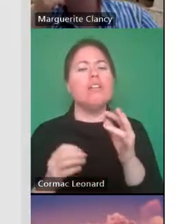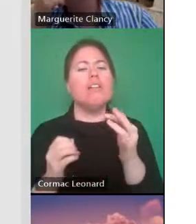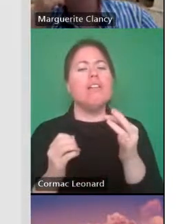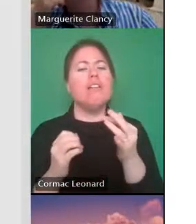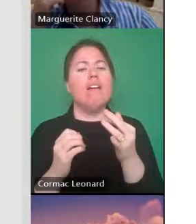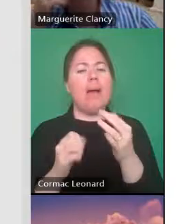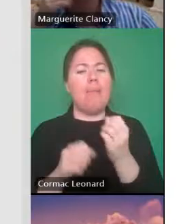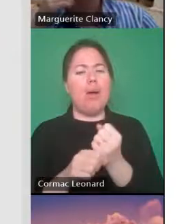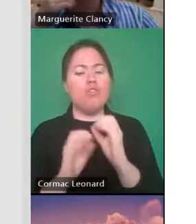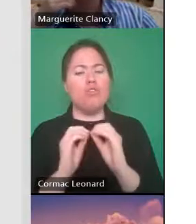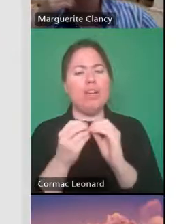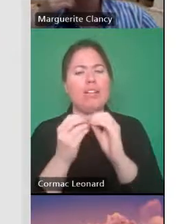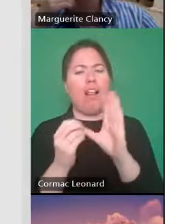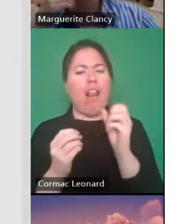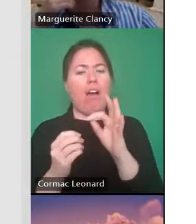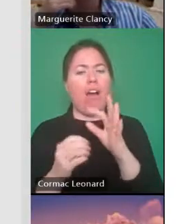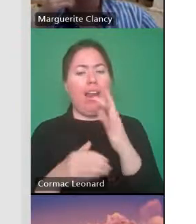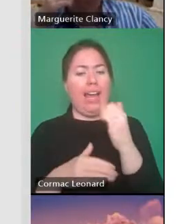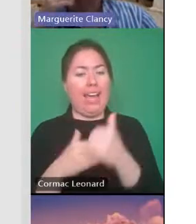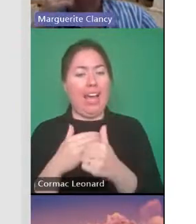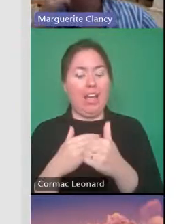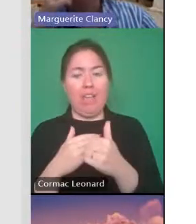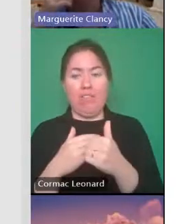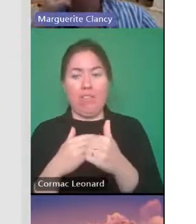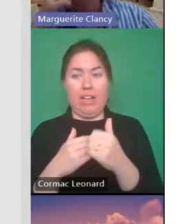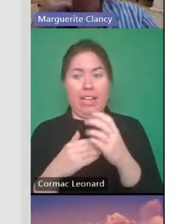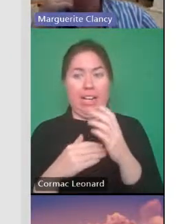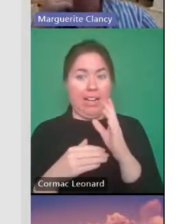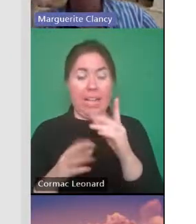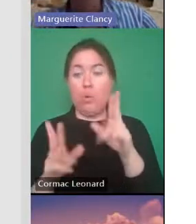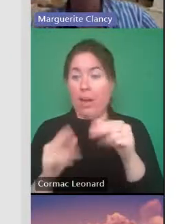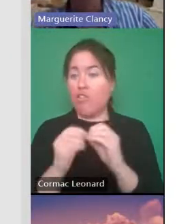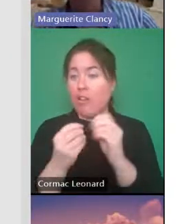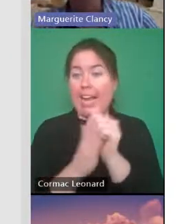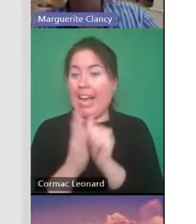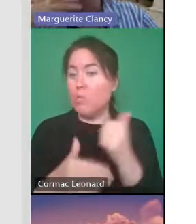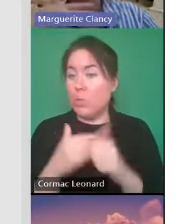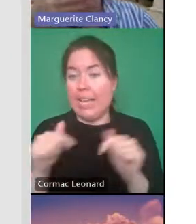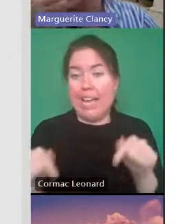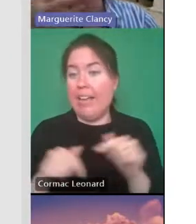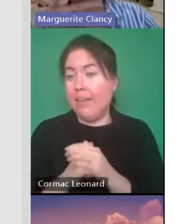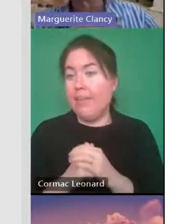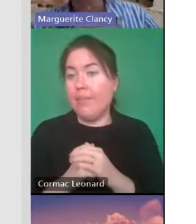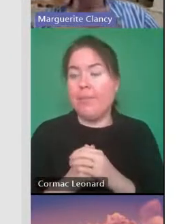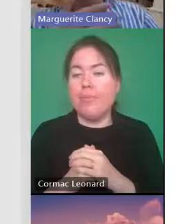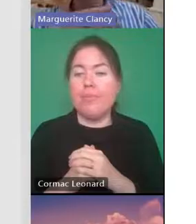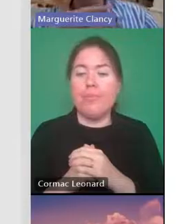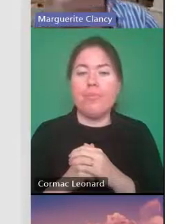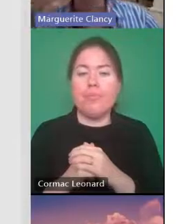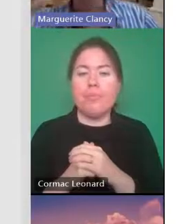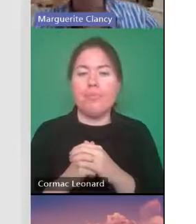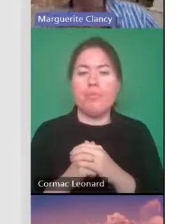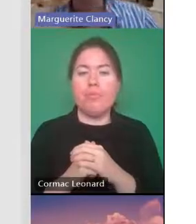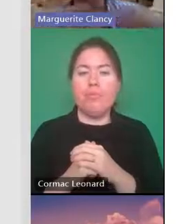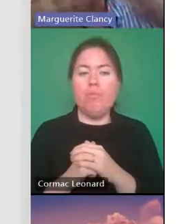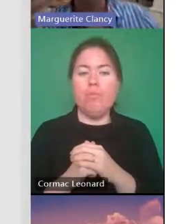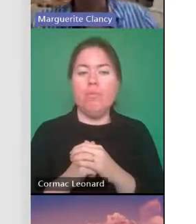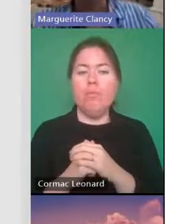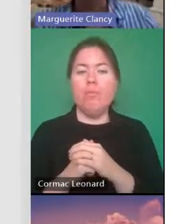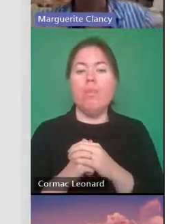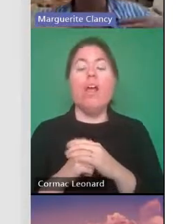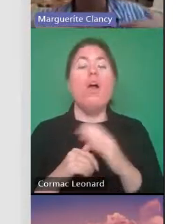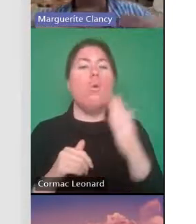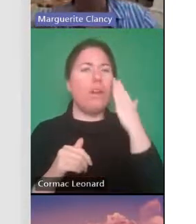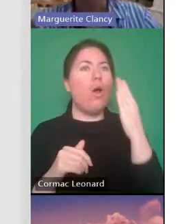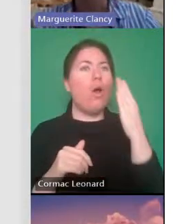today. So can she create a kind Absolutely. of? Yeah, you can create, and while the promotion is from